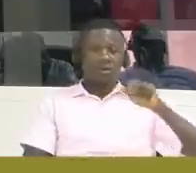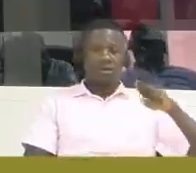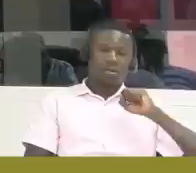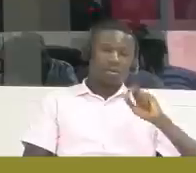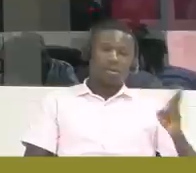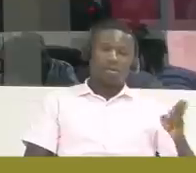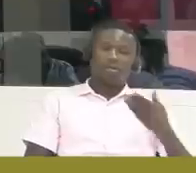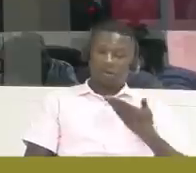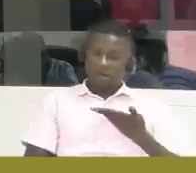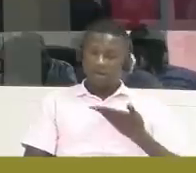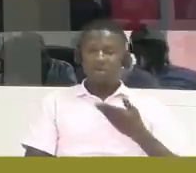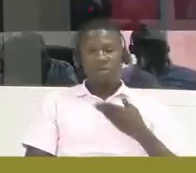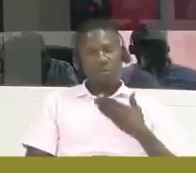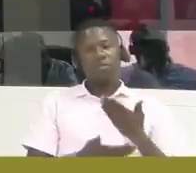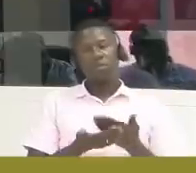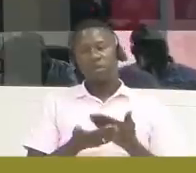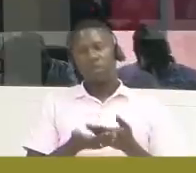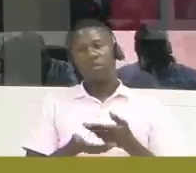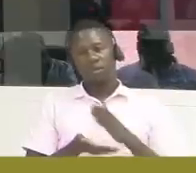proceed.